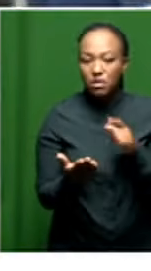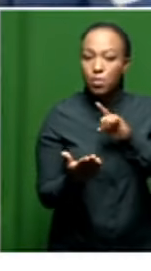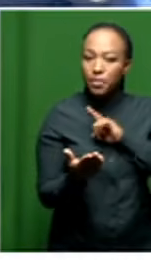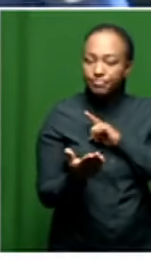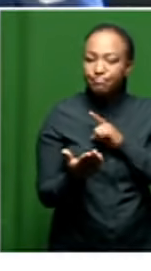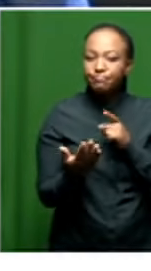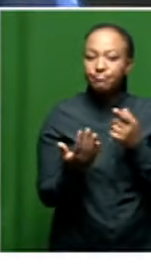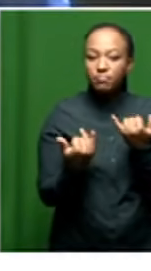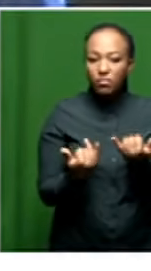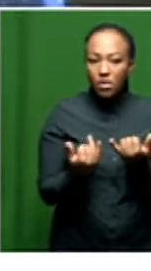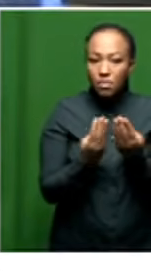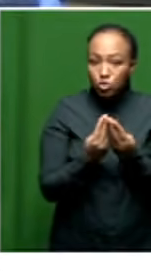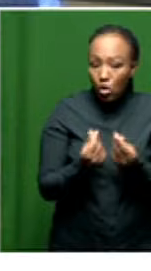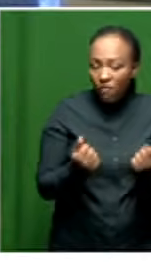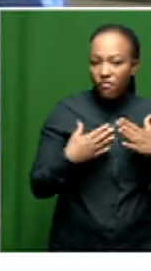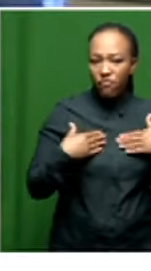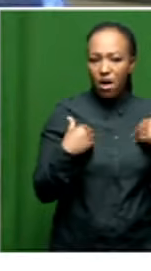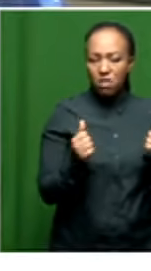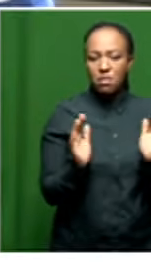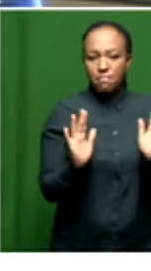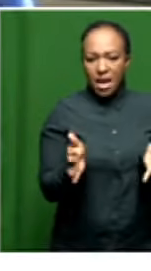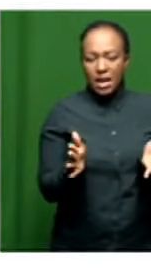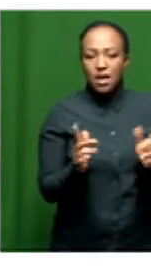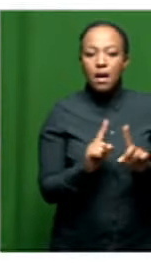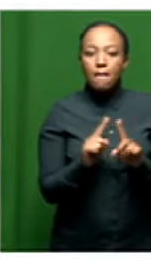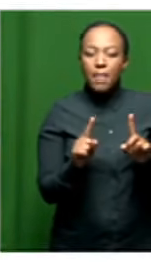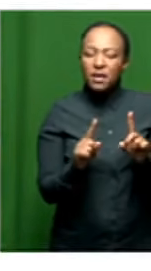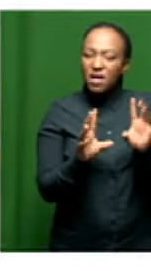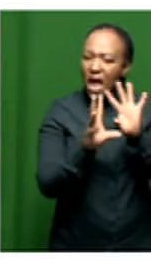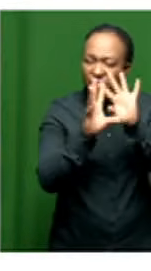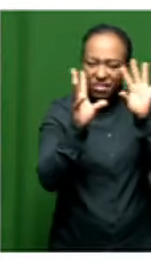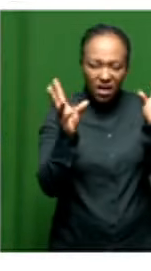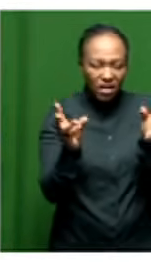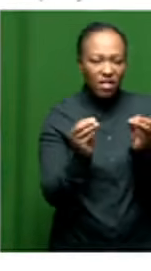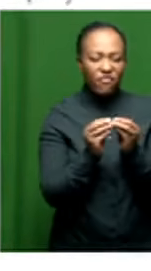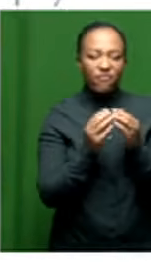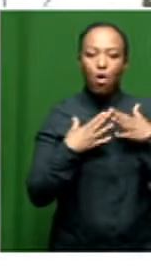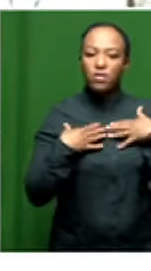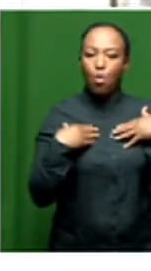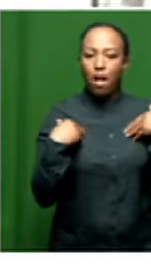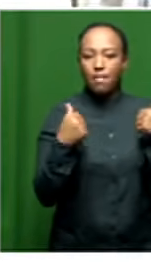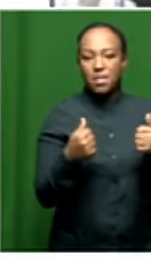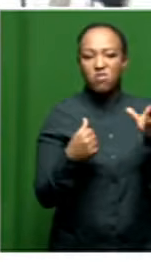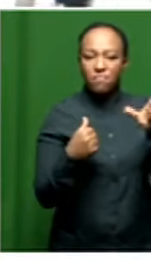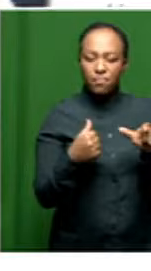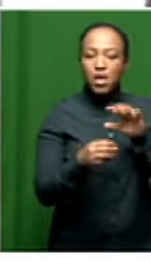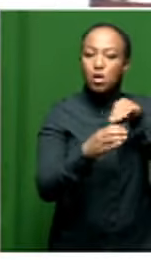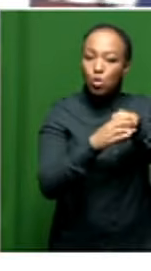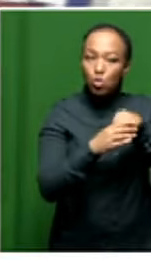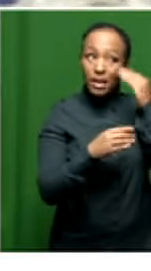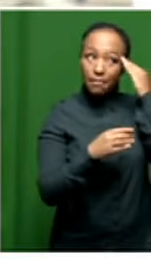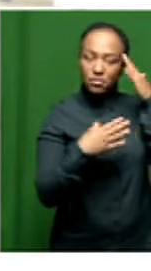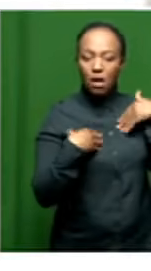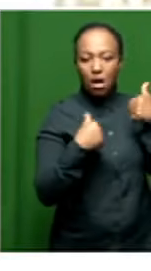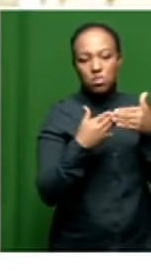not only are we addressing health, but we are addressing overall well-being, including mental well-being.